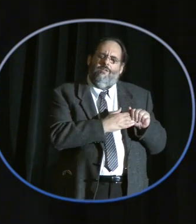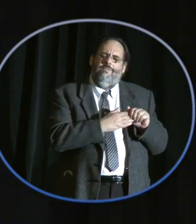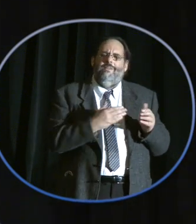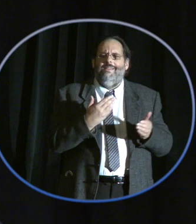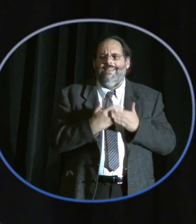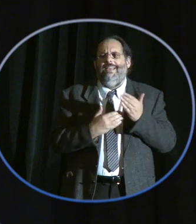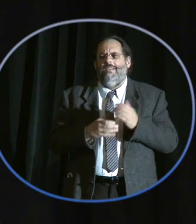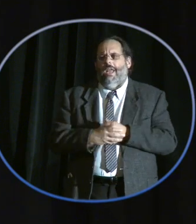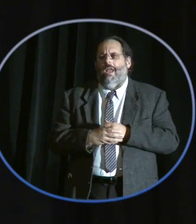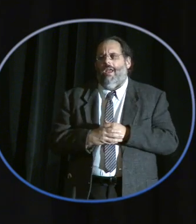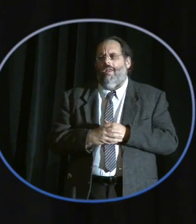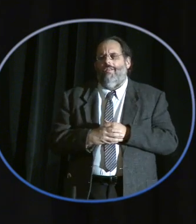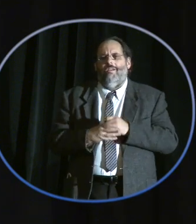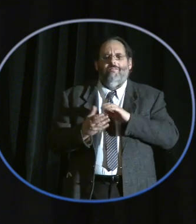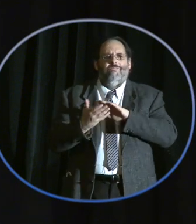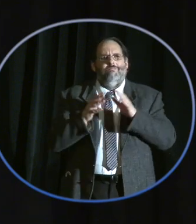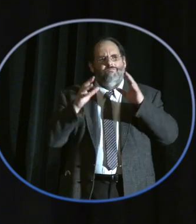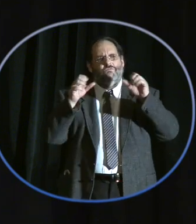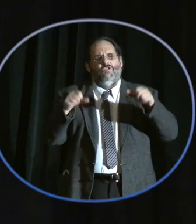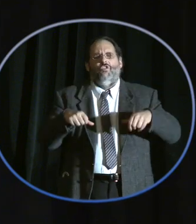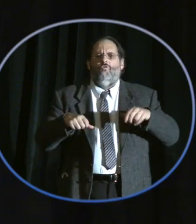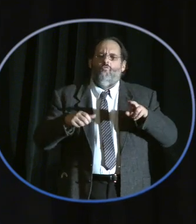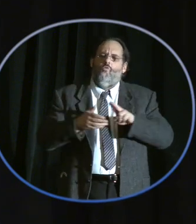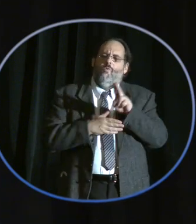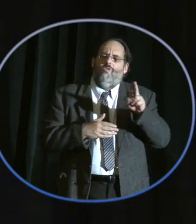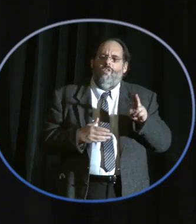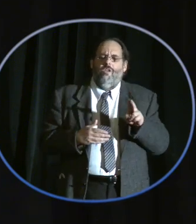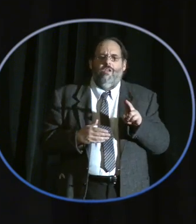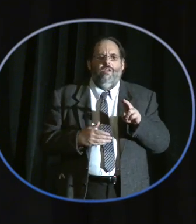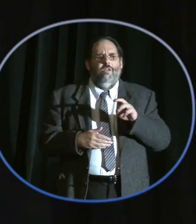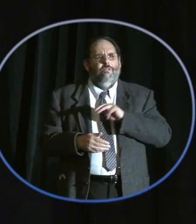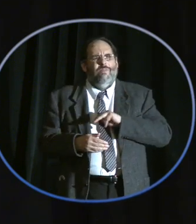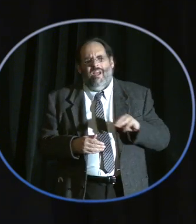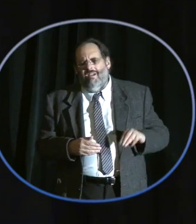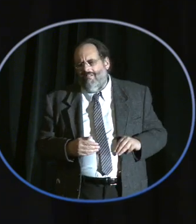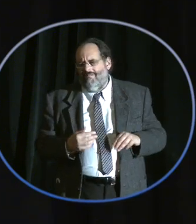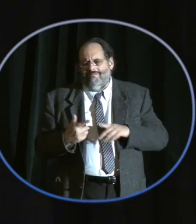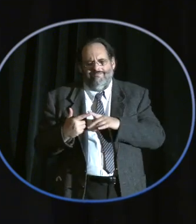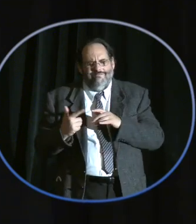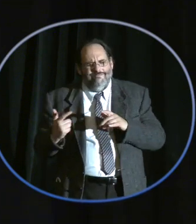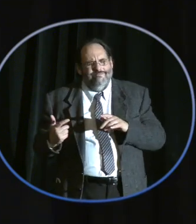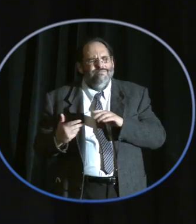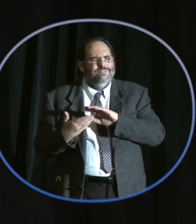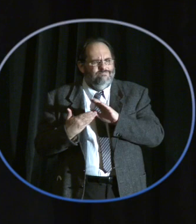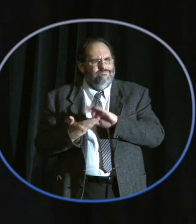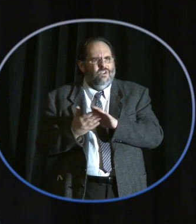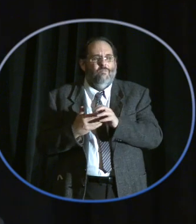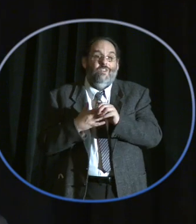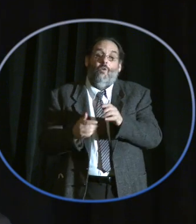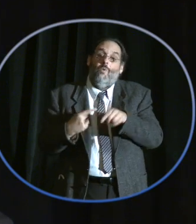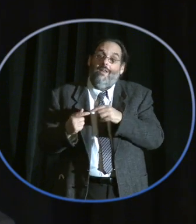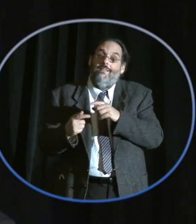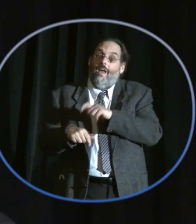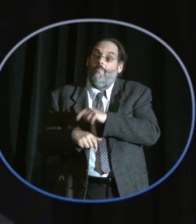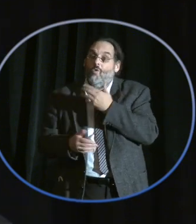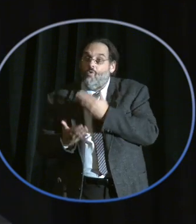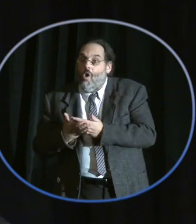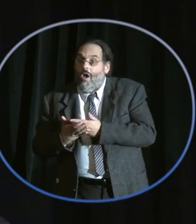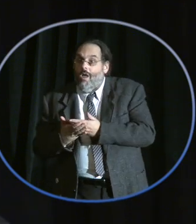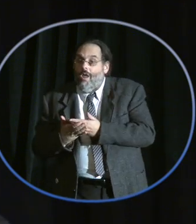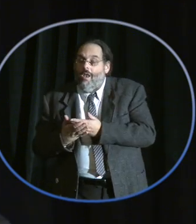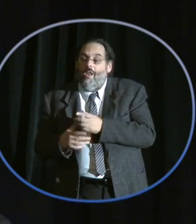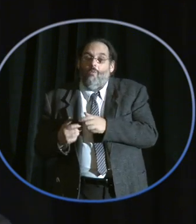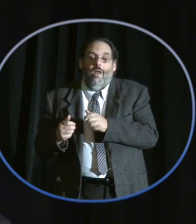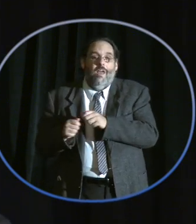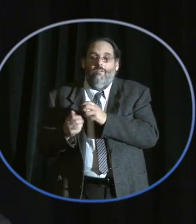easy to be the president of a university, to be a mayor, to be anybody in leadership in good times, when things are